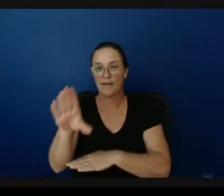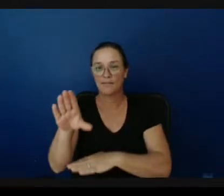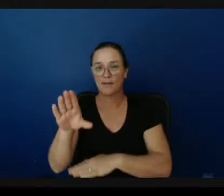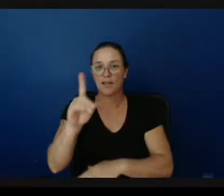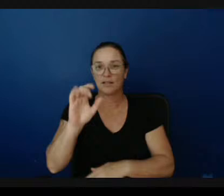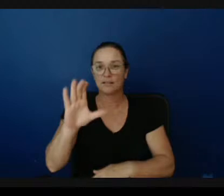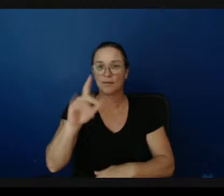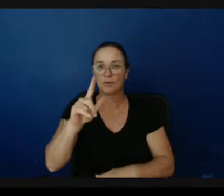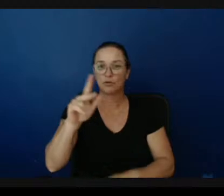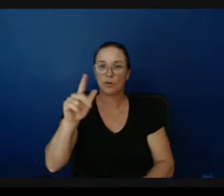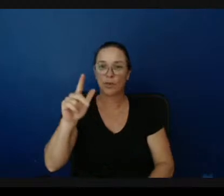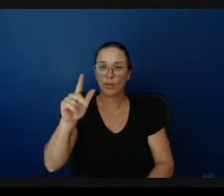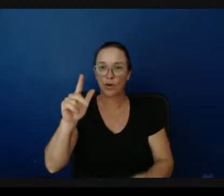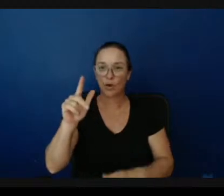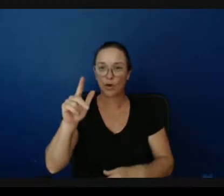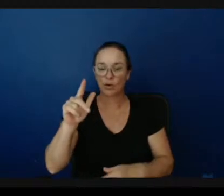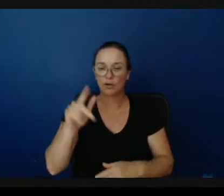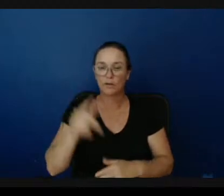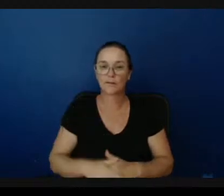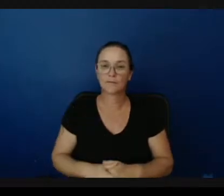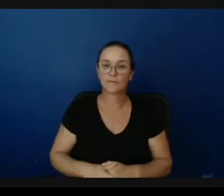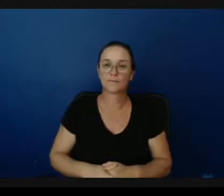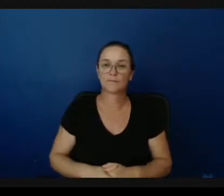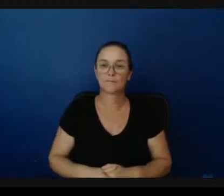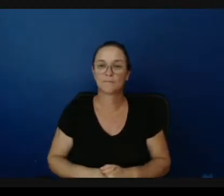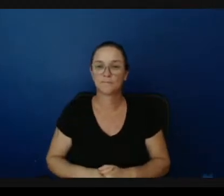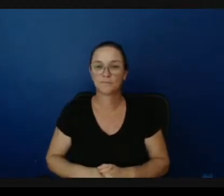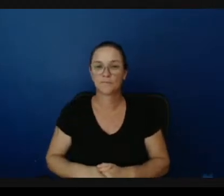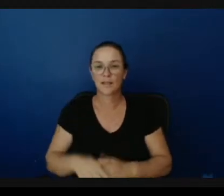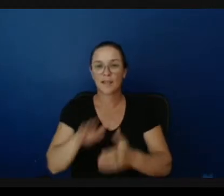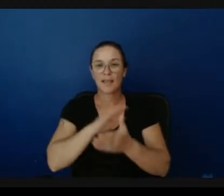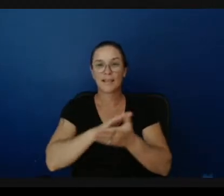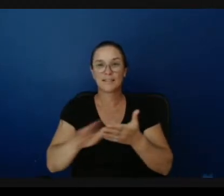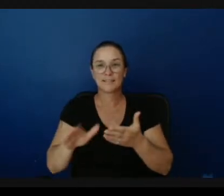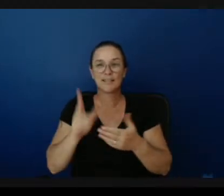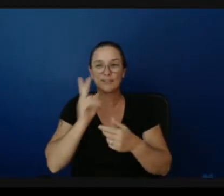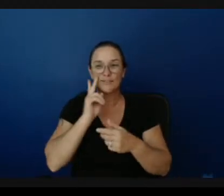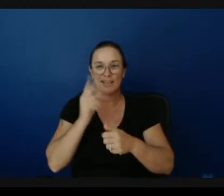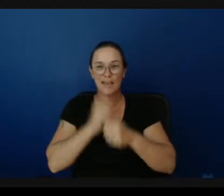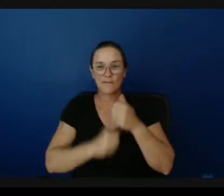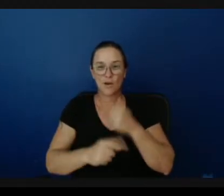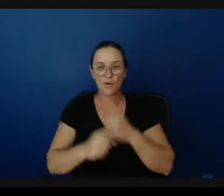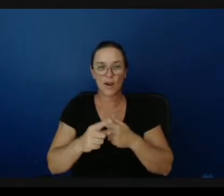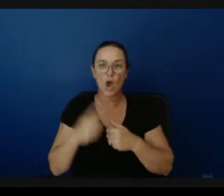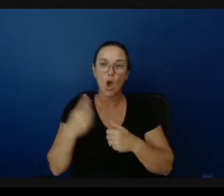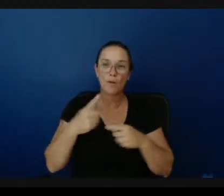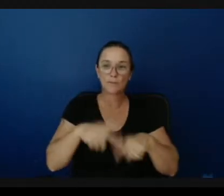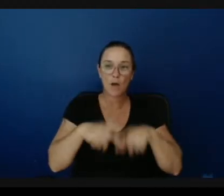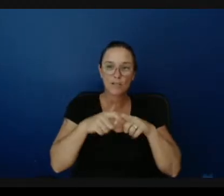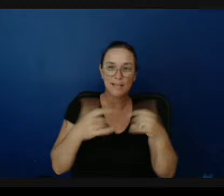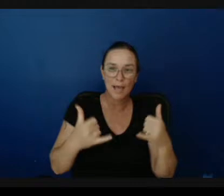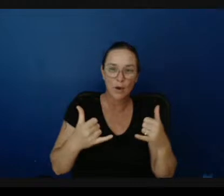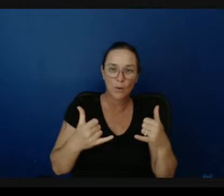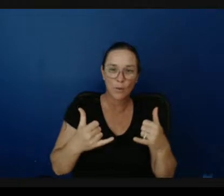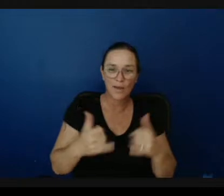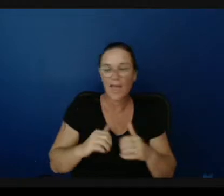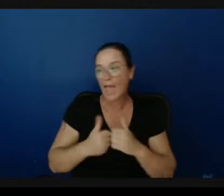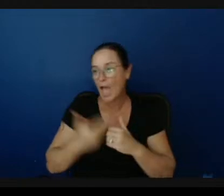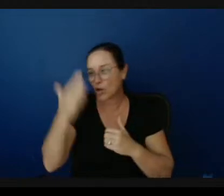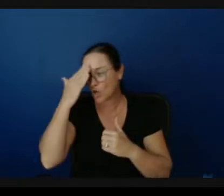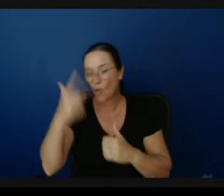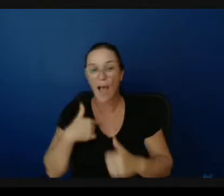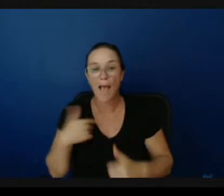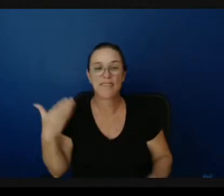23rd, after the eruption is paused, we see here. It's nice to have everybody coming through and just being like, "Oh, it's paused now." Right? How do you know? Oh, I'm